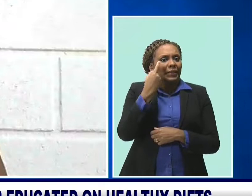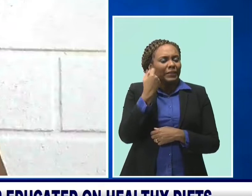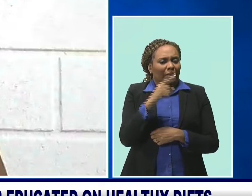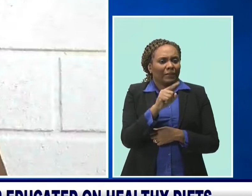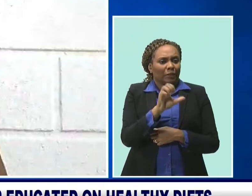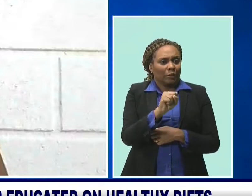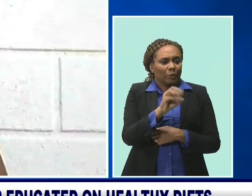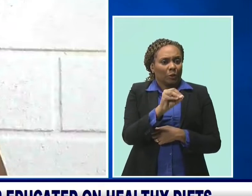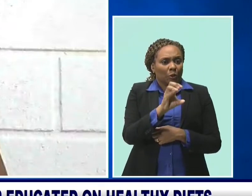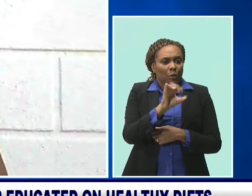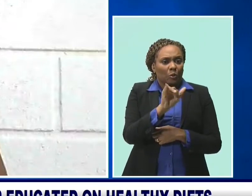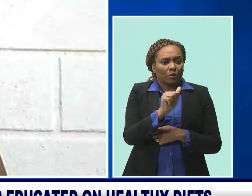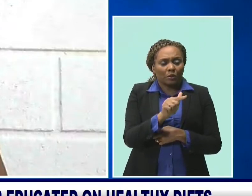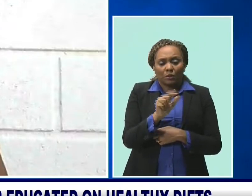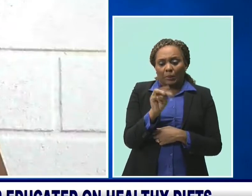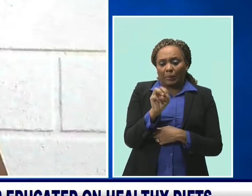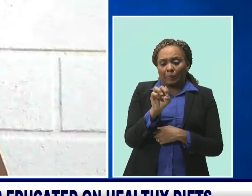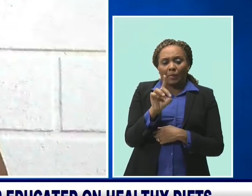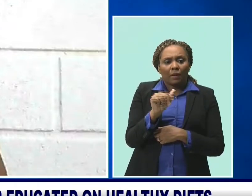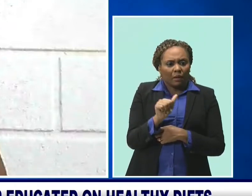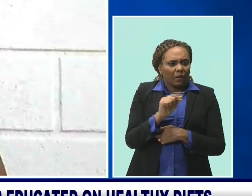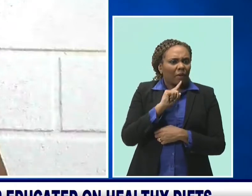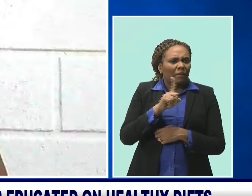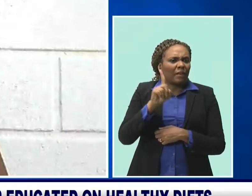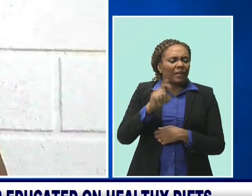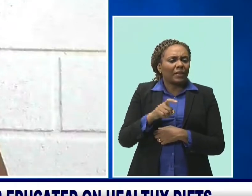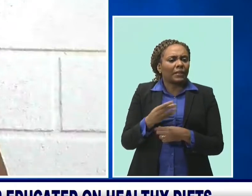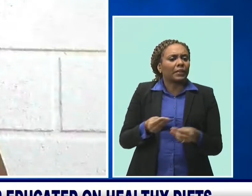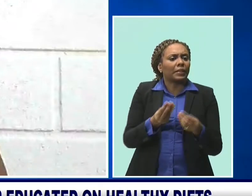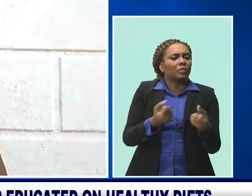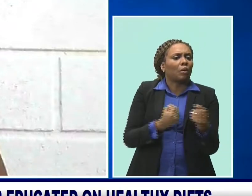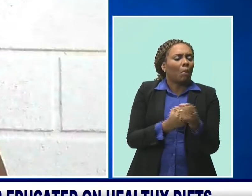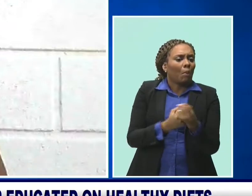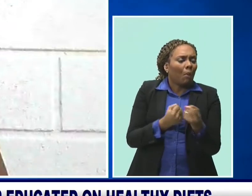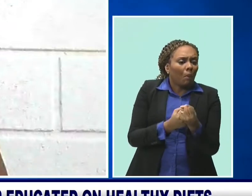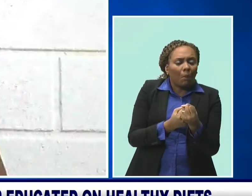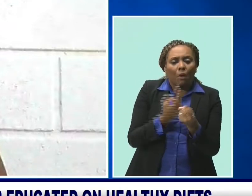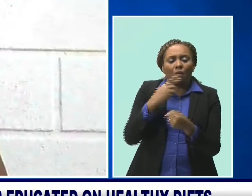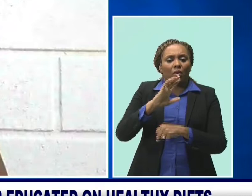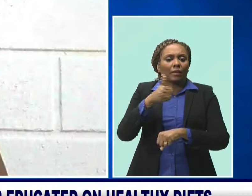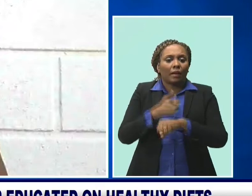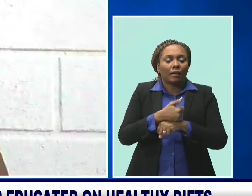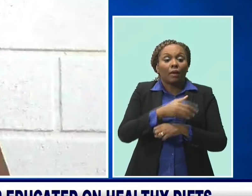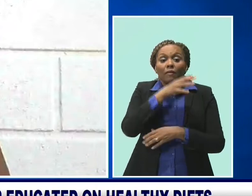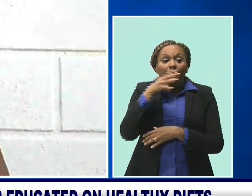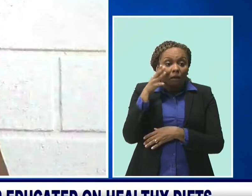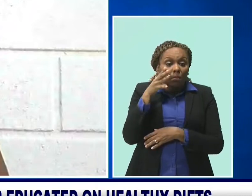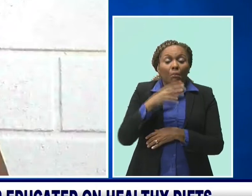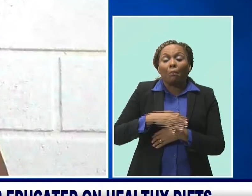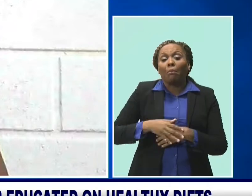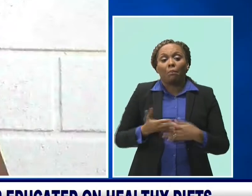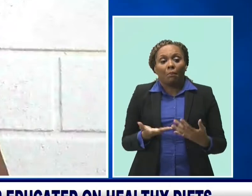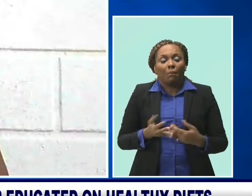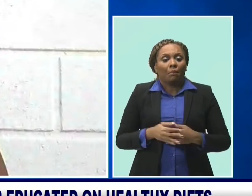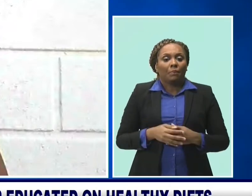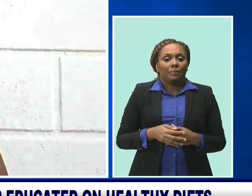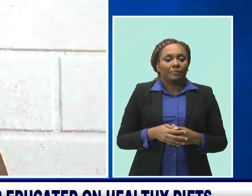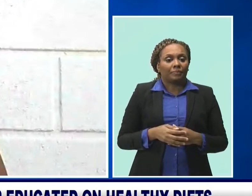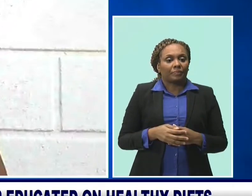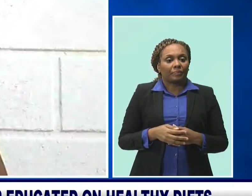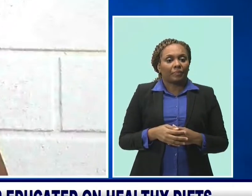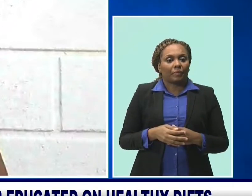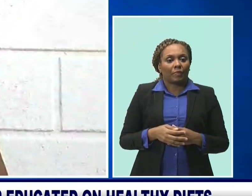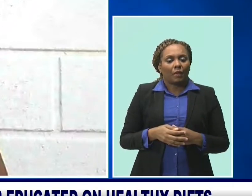in agriculture, and we need to provide these support systems for them to set up farms, whether it is that we're going to